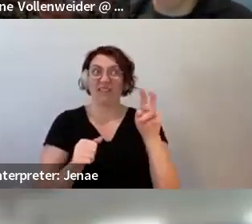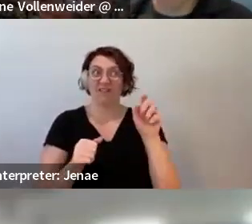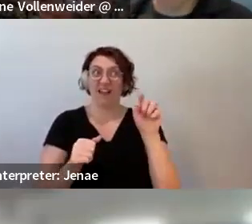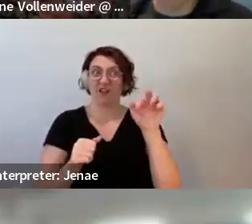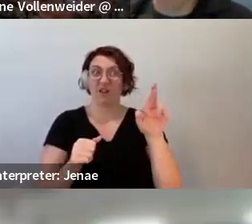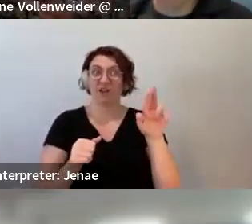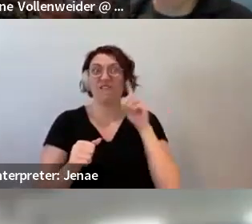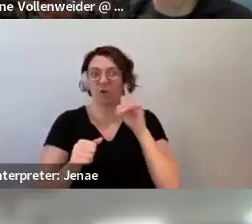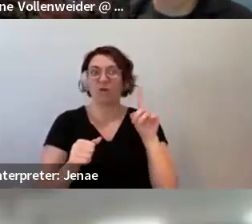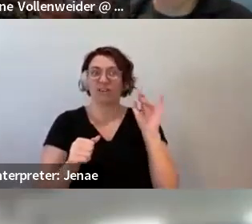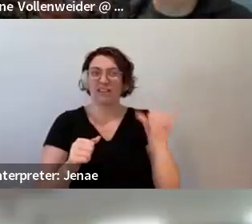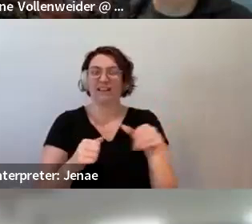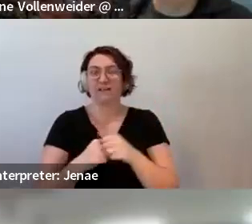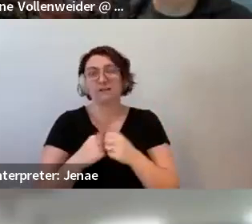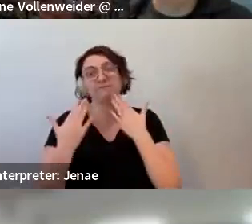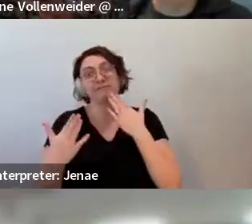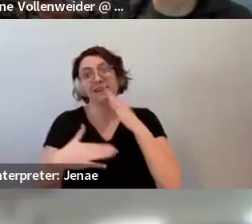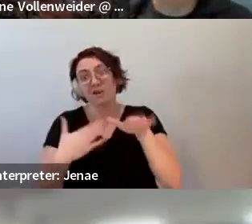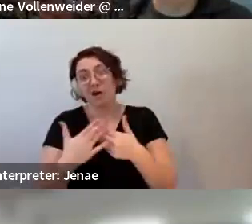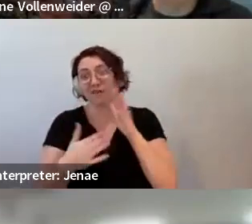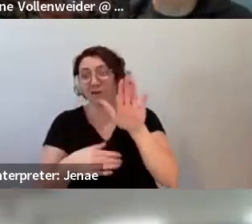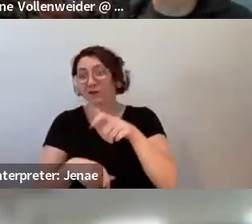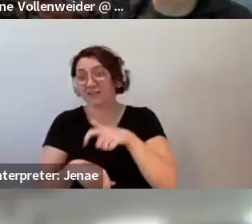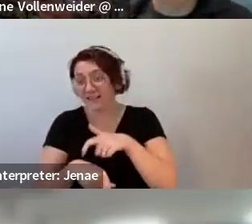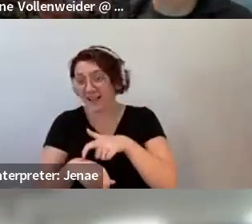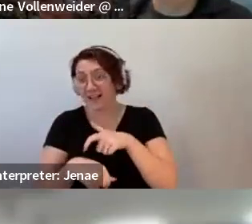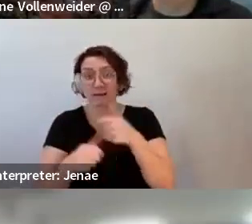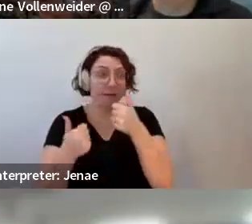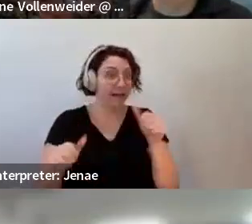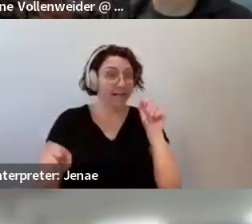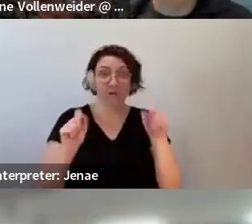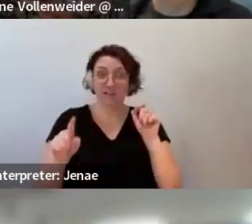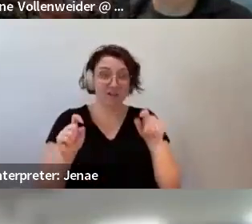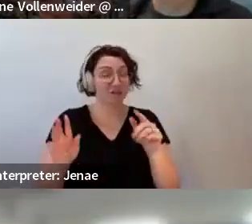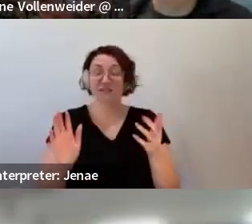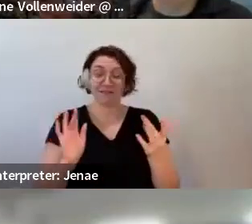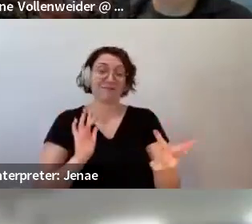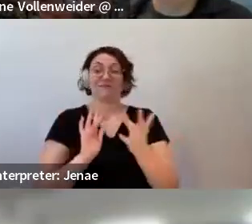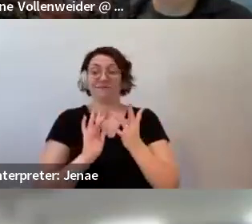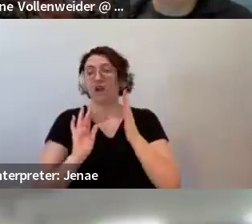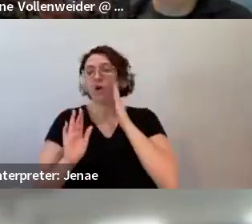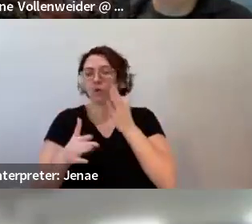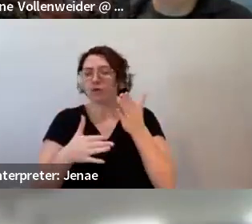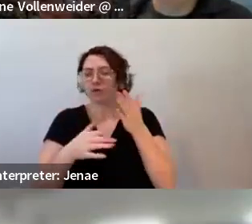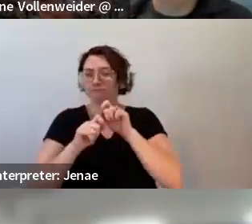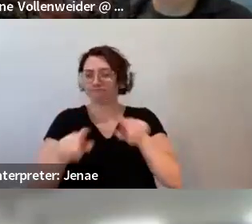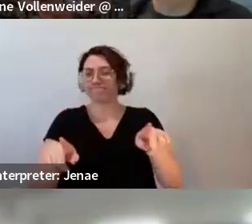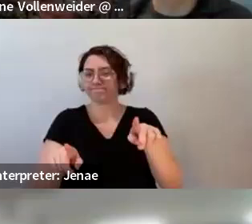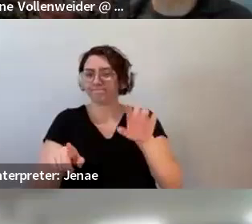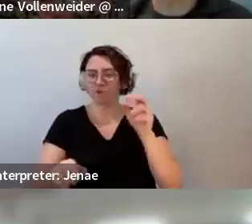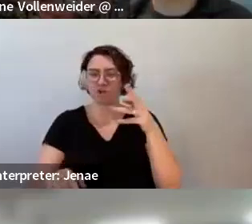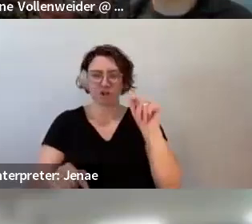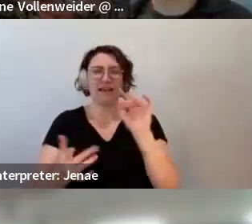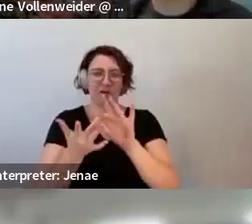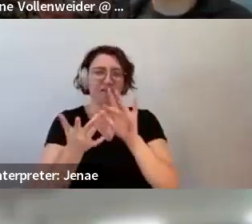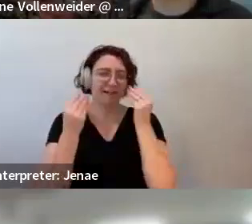pathways. So thank you all for your time, and if you have any questions, feel free. I will share our contact information on the chat below